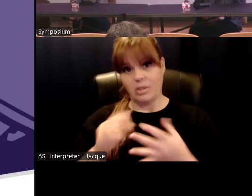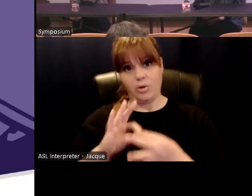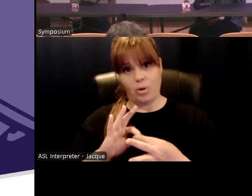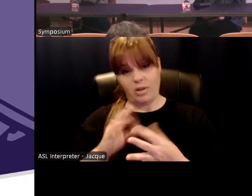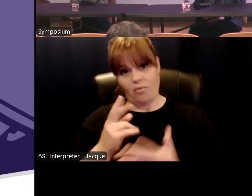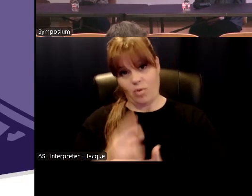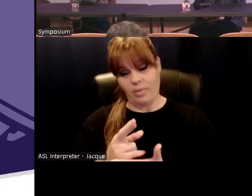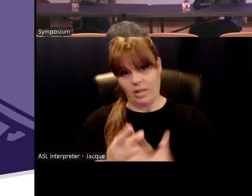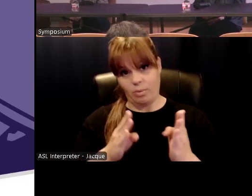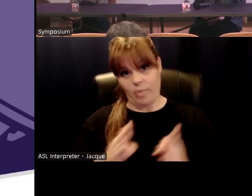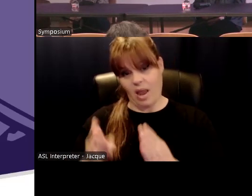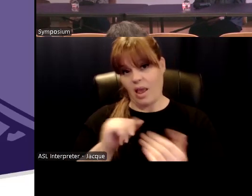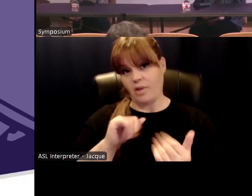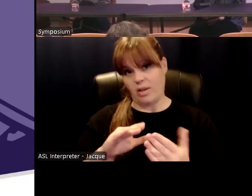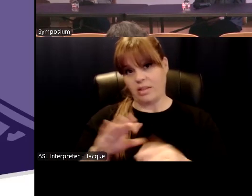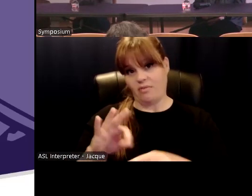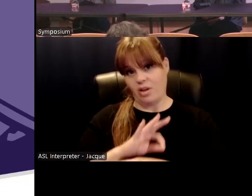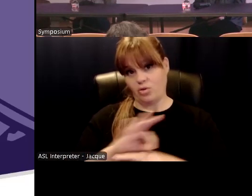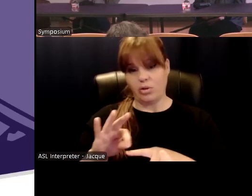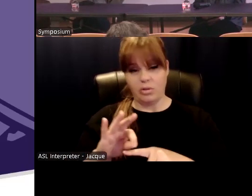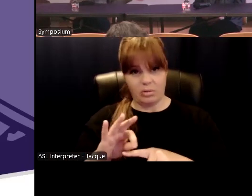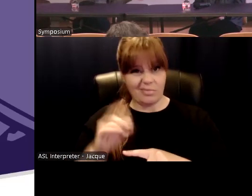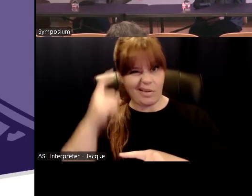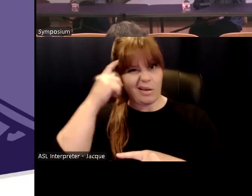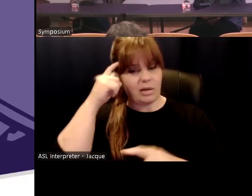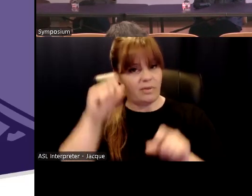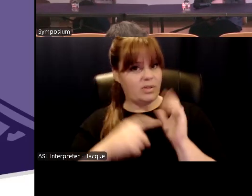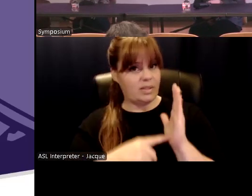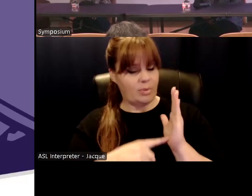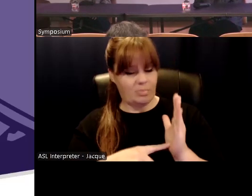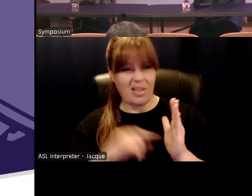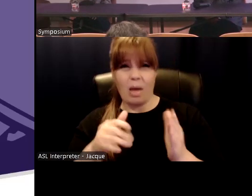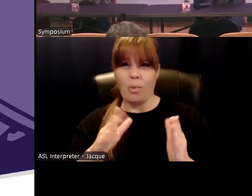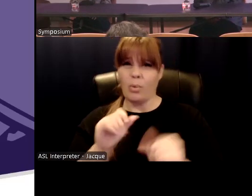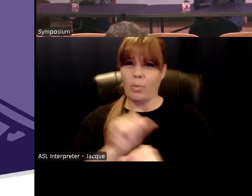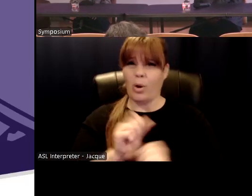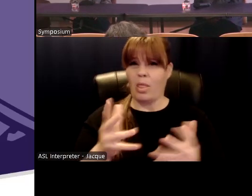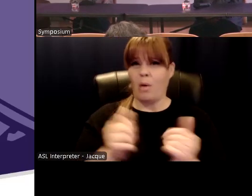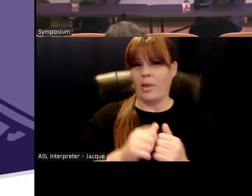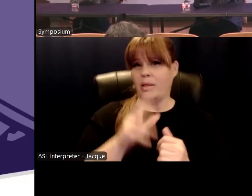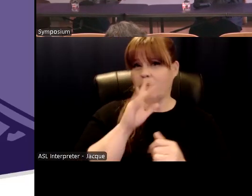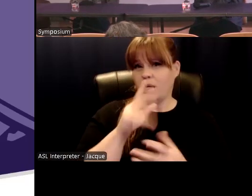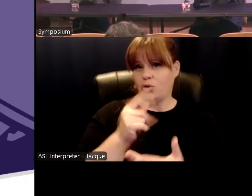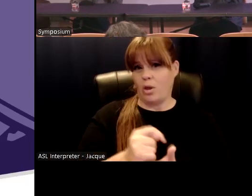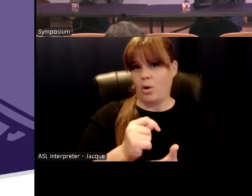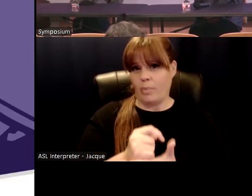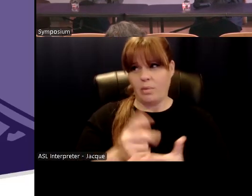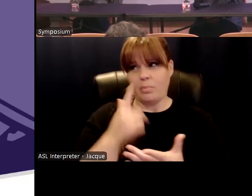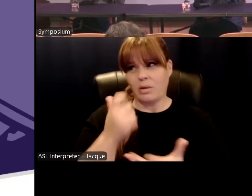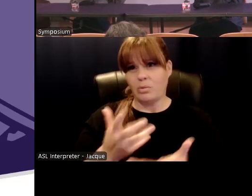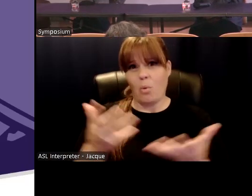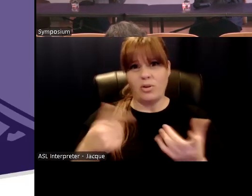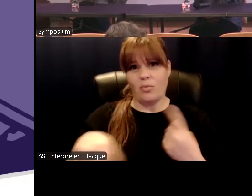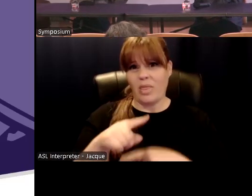addressing functional cognitive symptoms. And in that way, we work a lot with speech therapy because so much of what they're doing is implementing